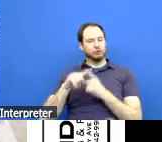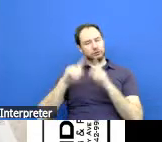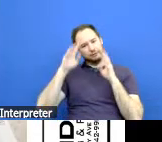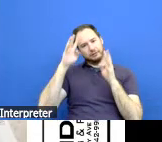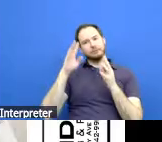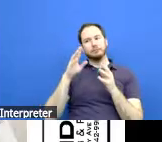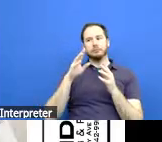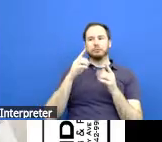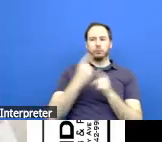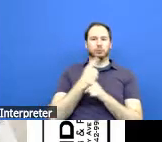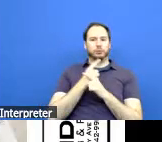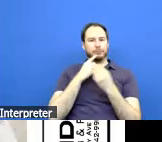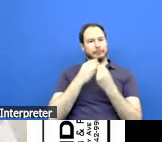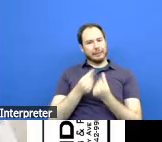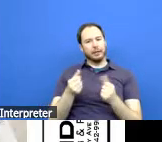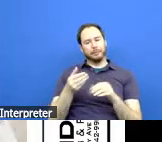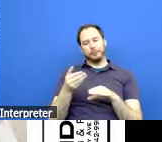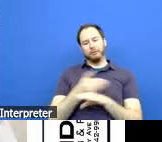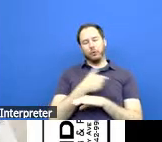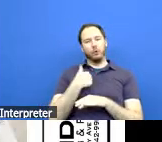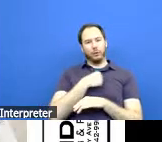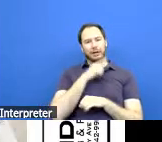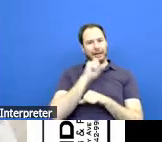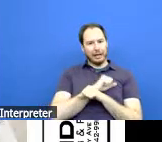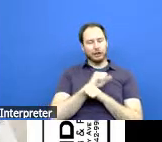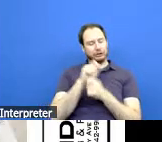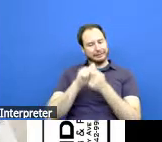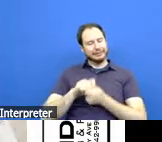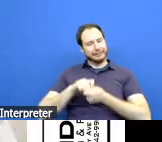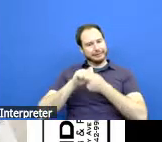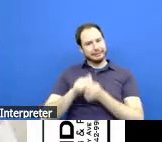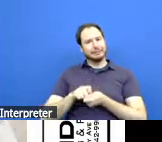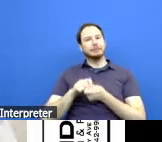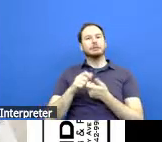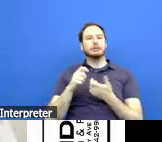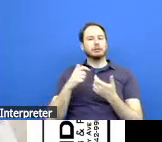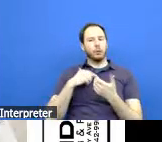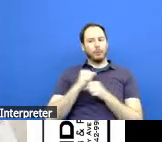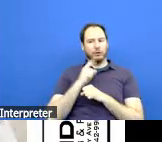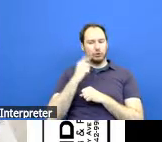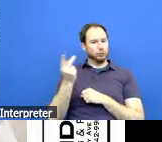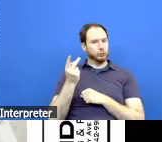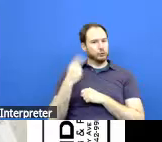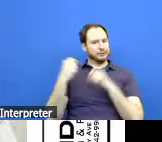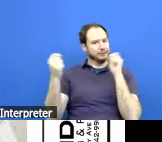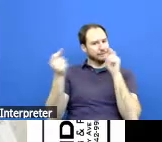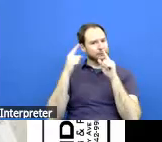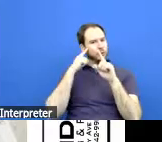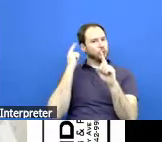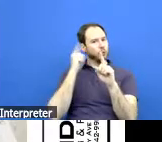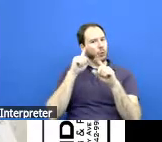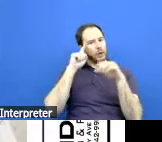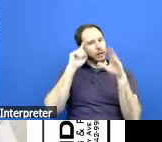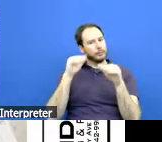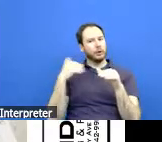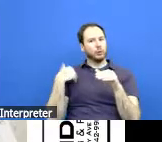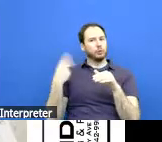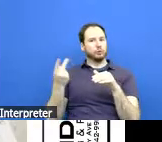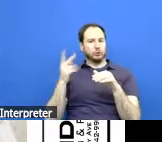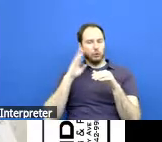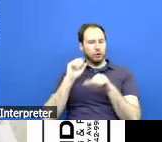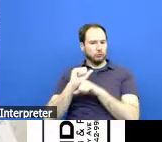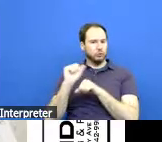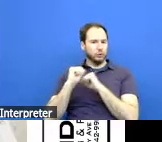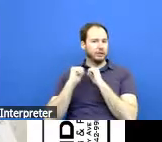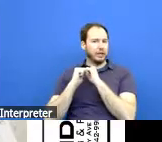plan holistically prior to getting into really heavy design, want to come up with some goals, expectations, and our working relationship will, I'm sure that'll be